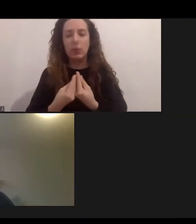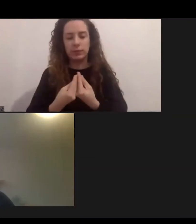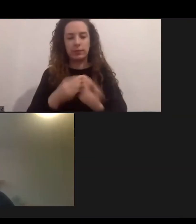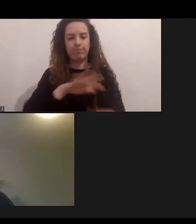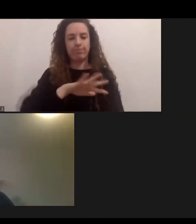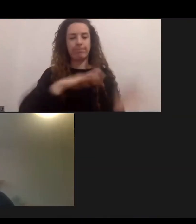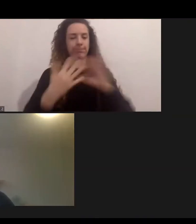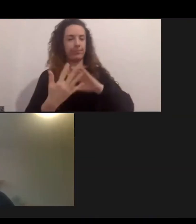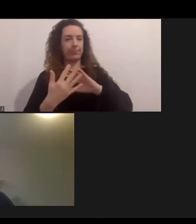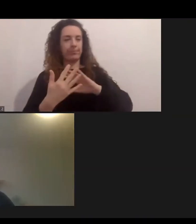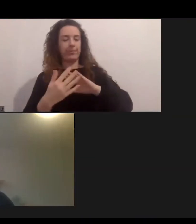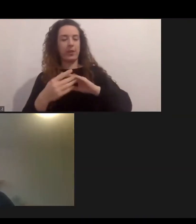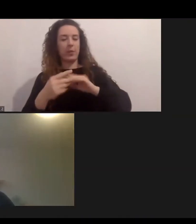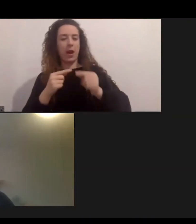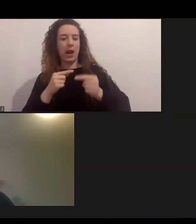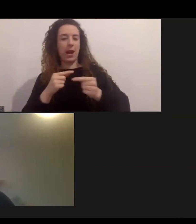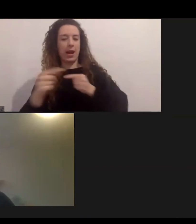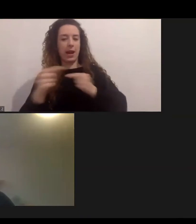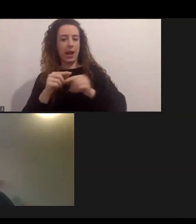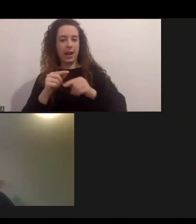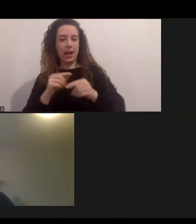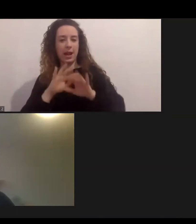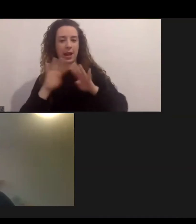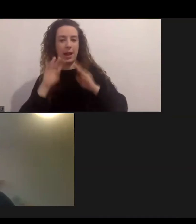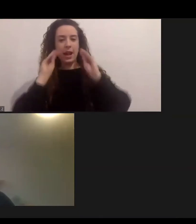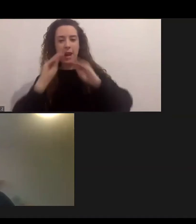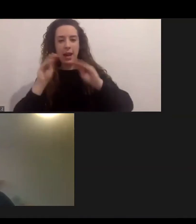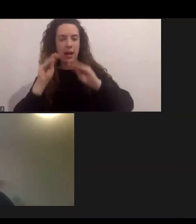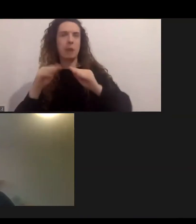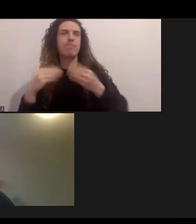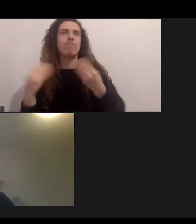Chinese screen reader. So it's like